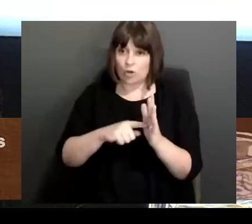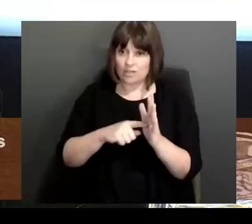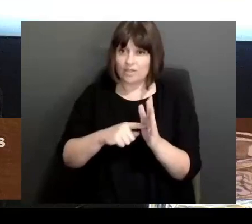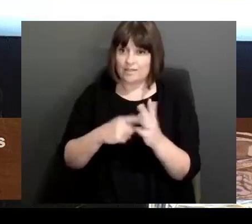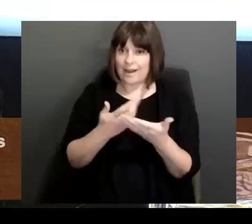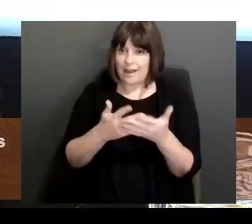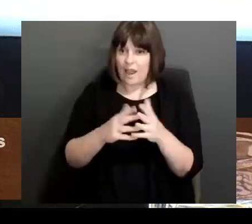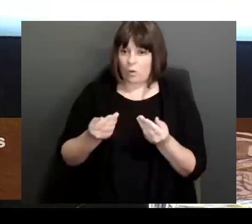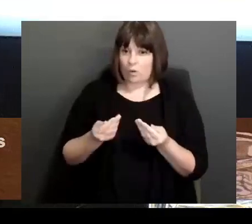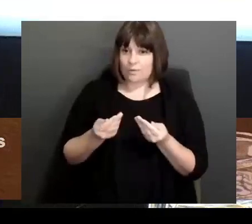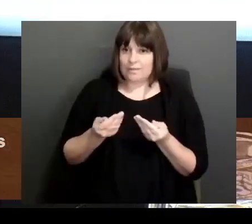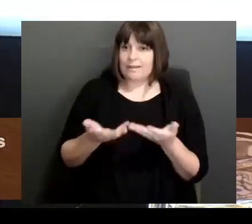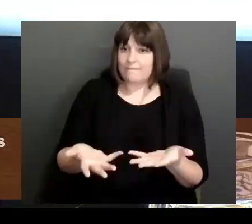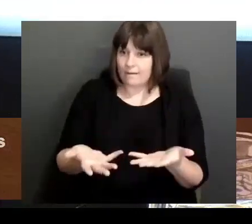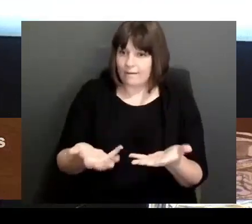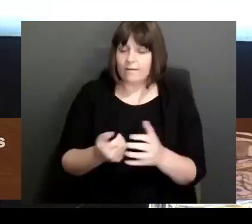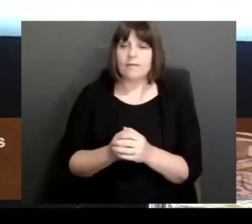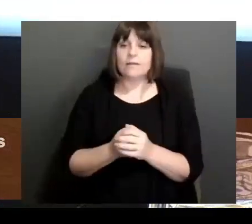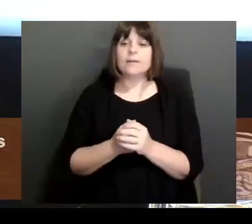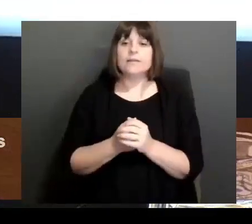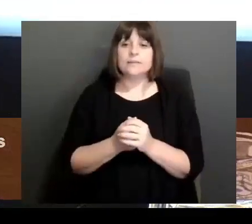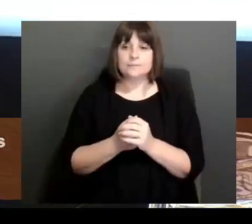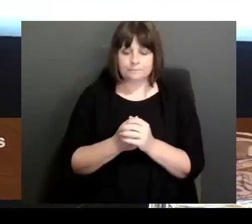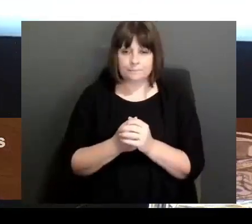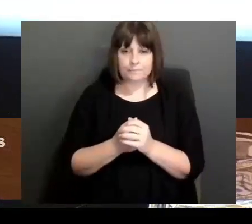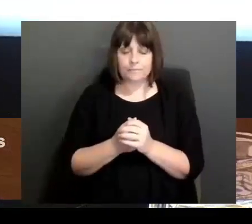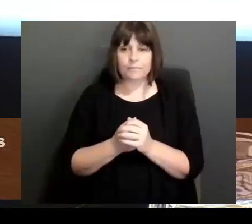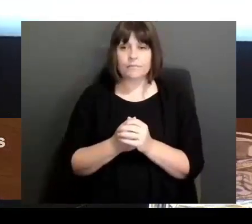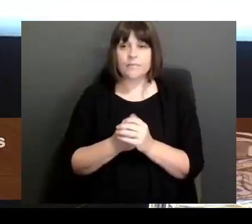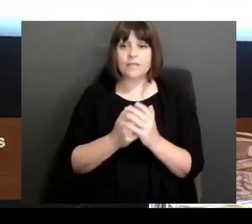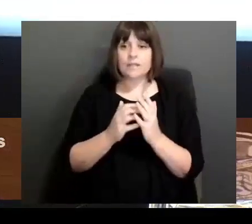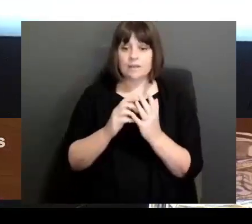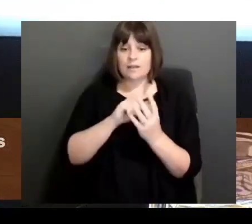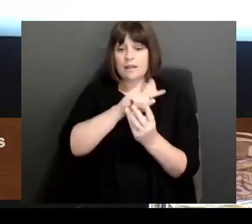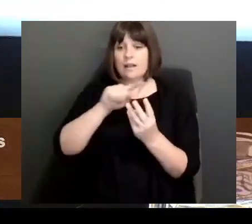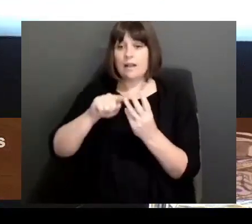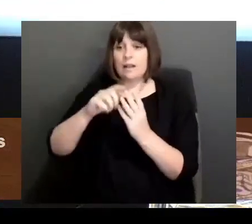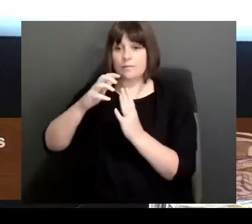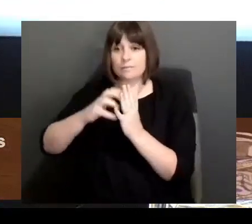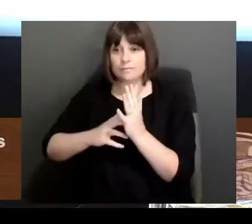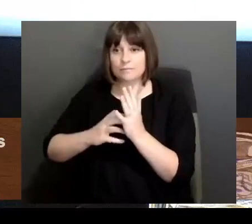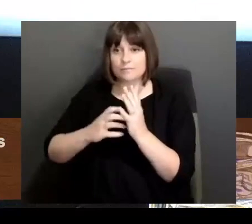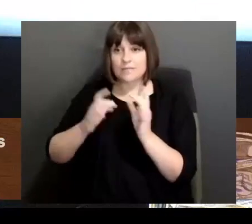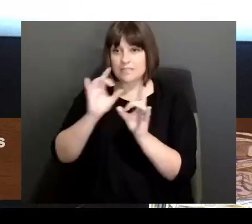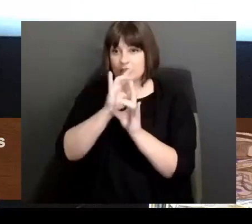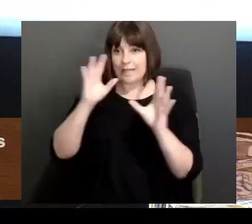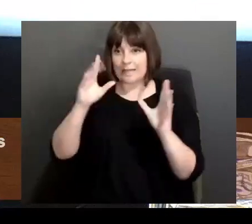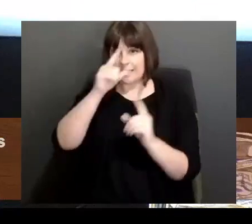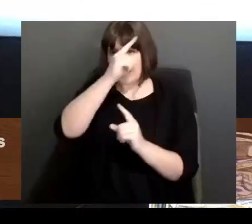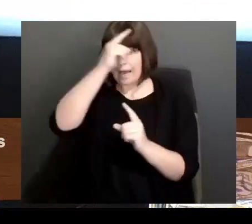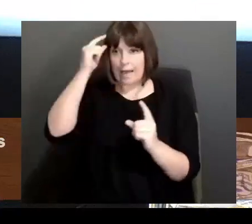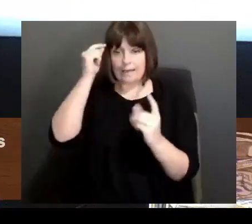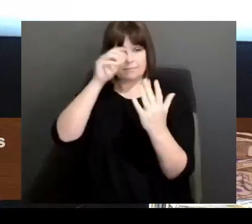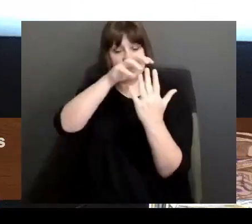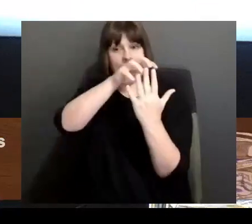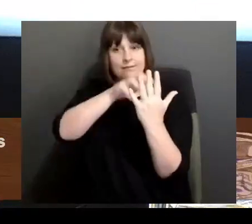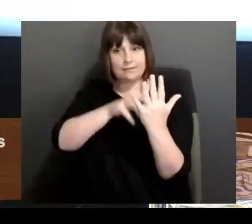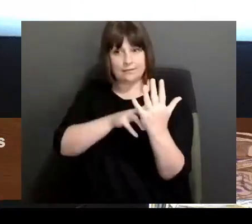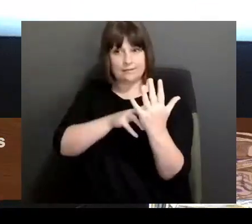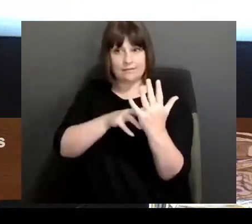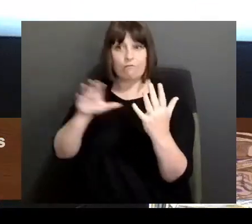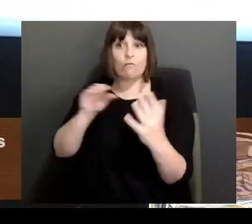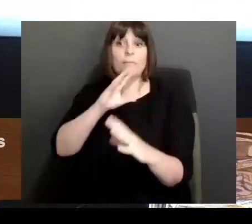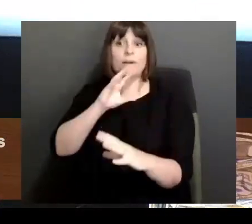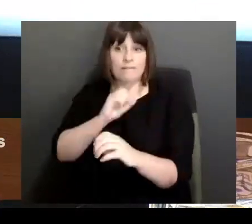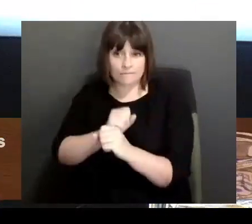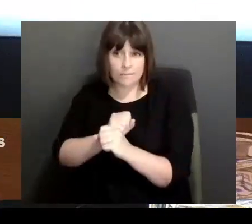was a very clear statement made in terms of the intention of government, which will be factored into our